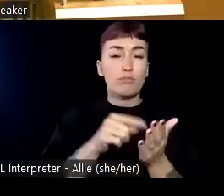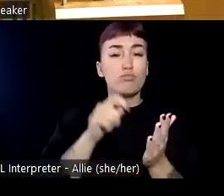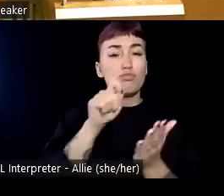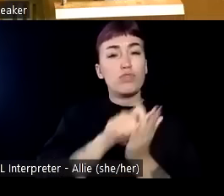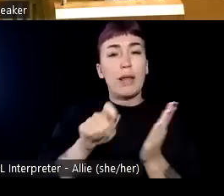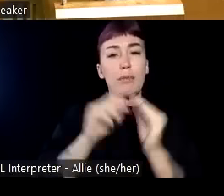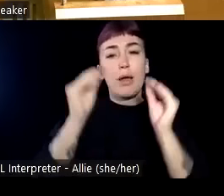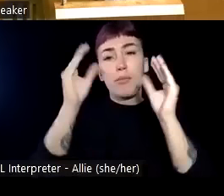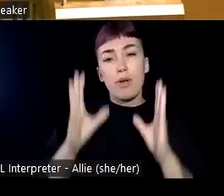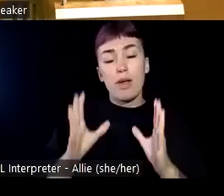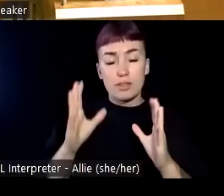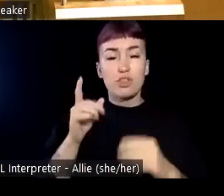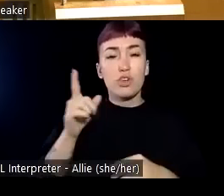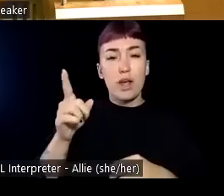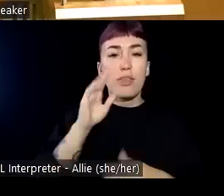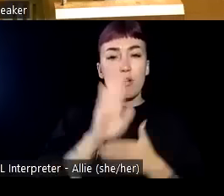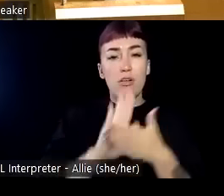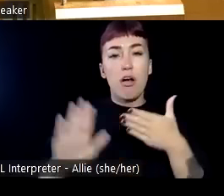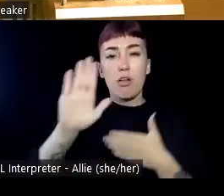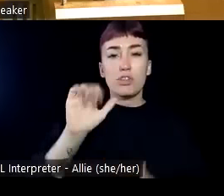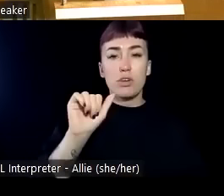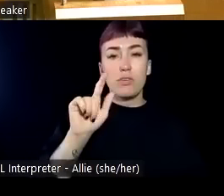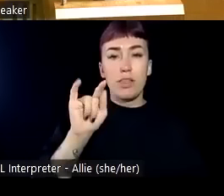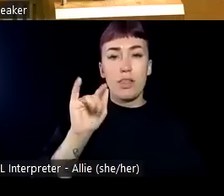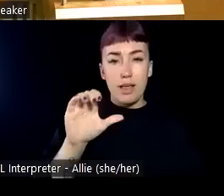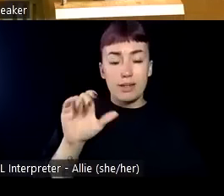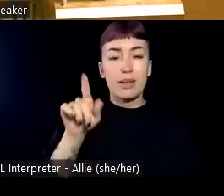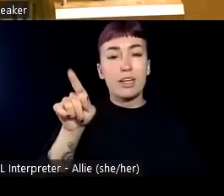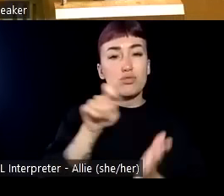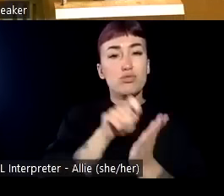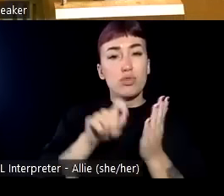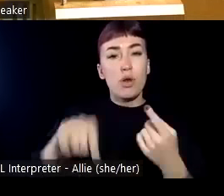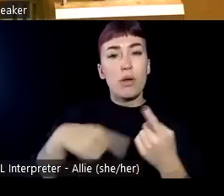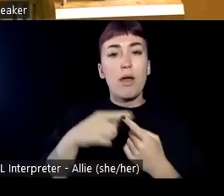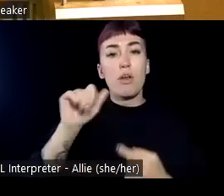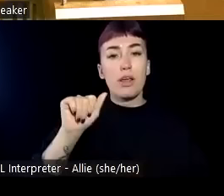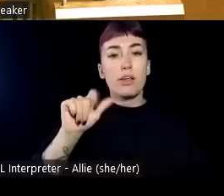College of the Atlantic, where he wrote about his Alzheimer's.